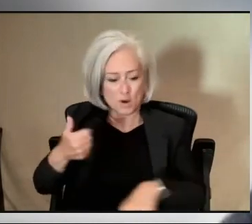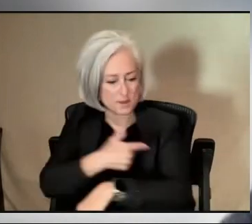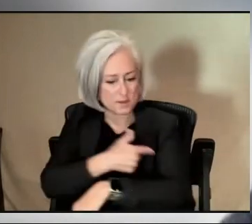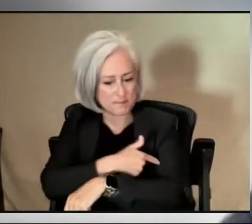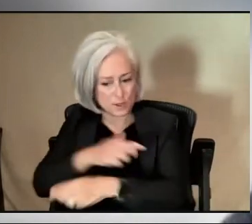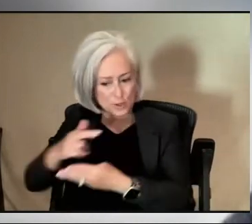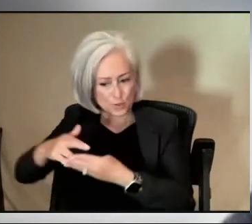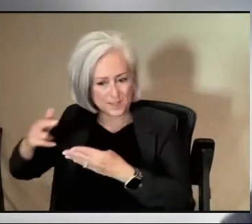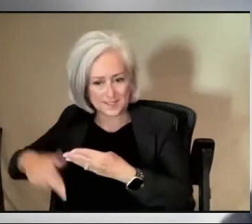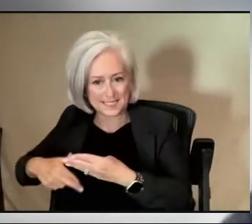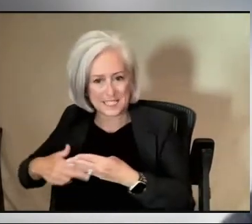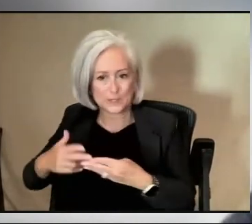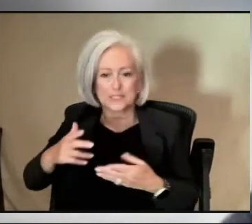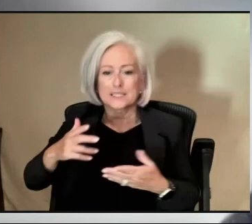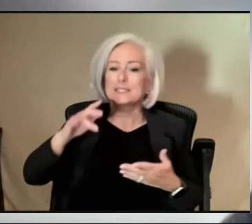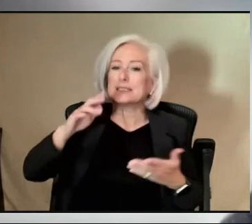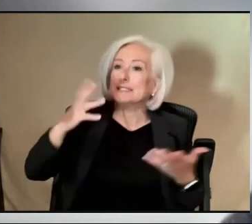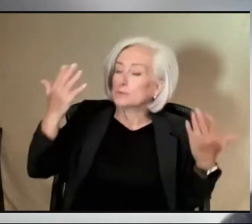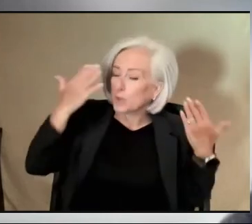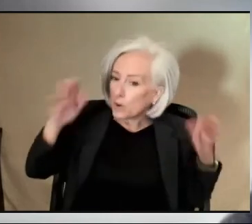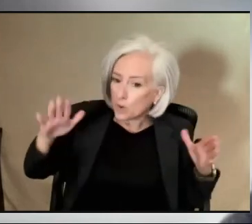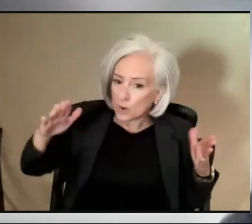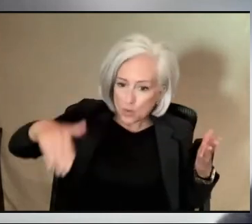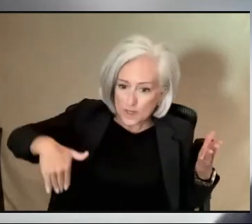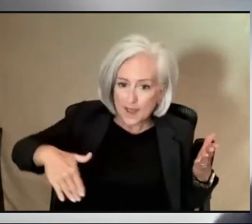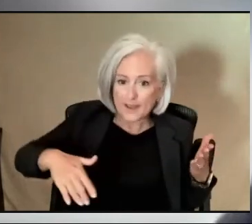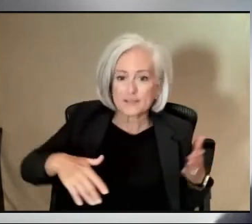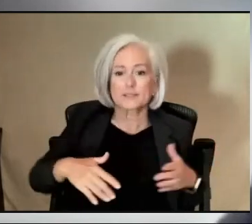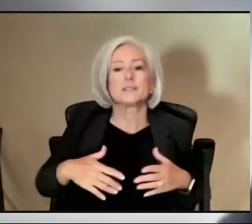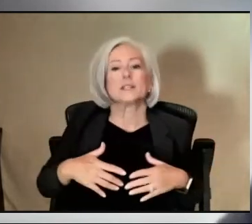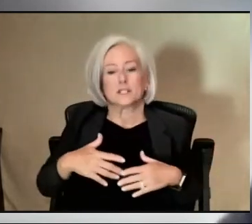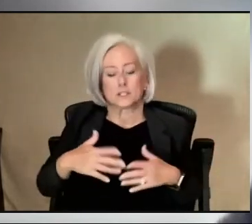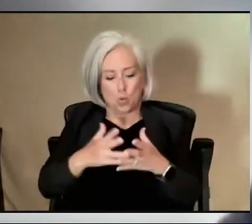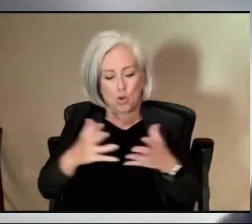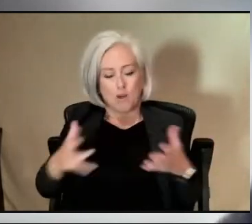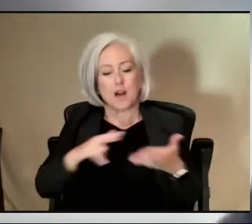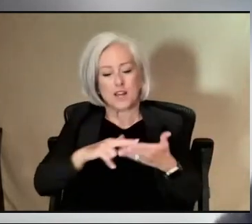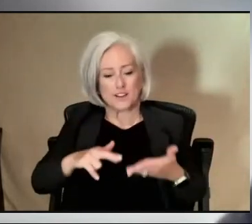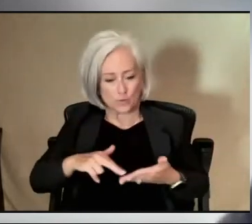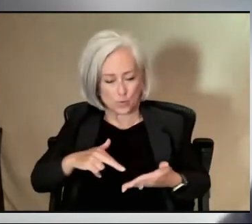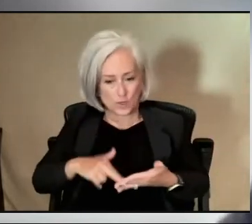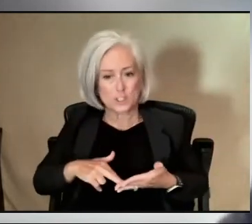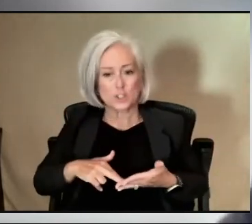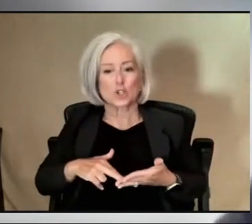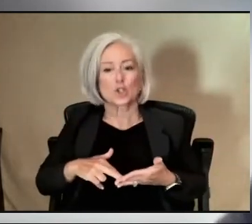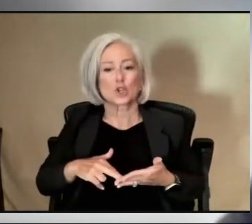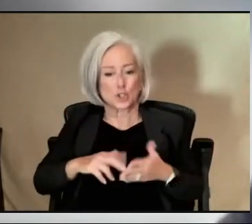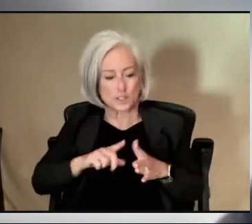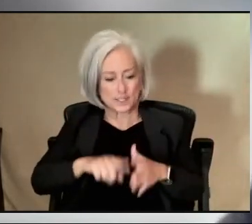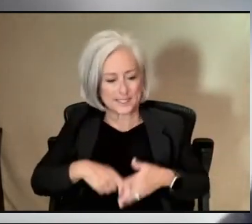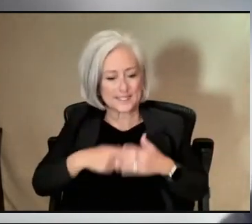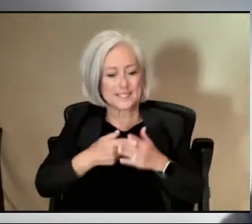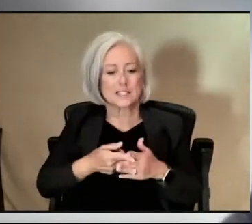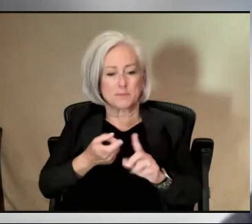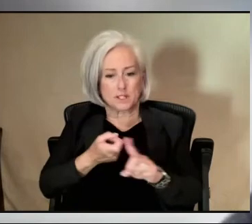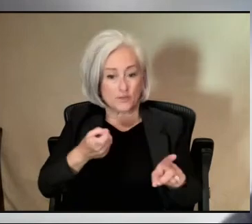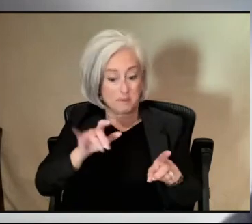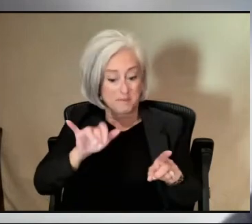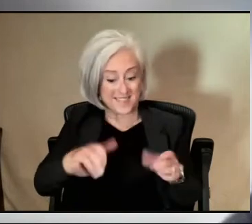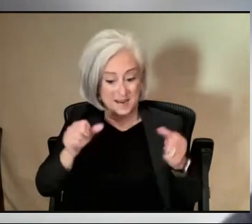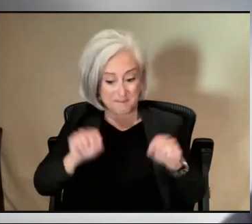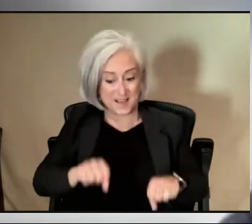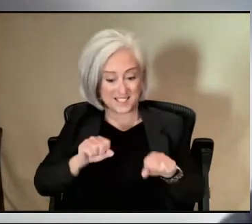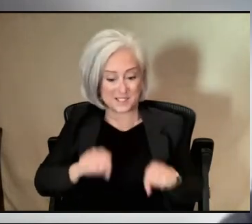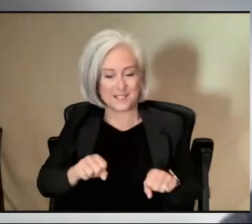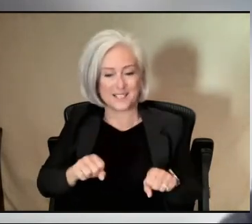scientific method. But a lot of research now getting stimulated into that possibility of a side